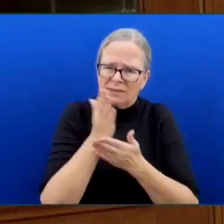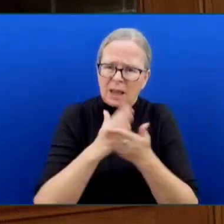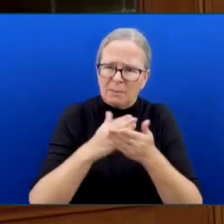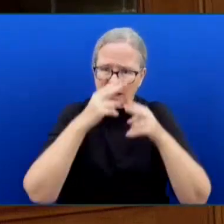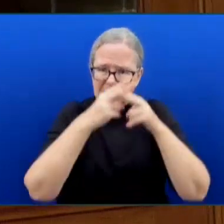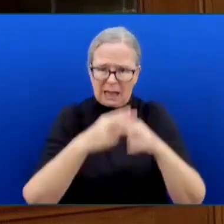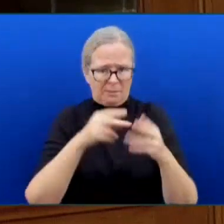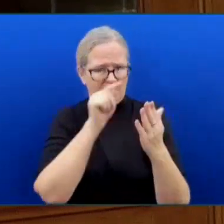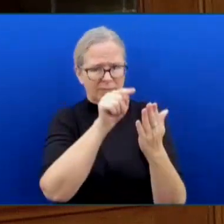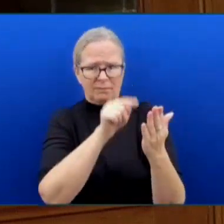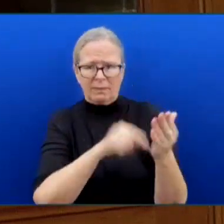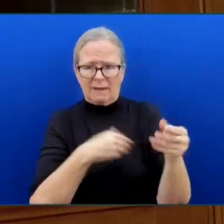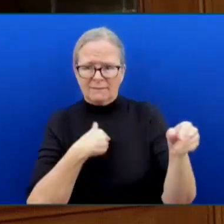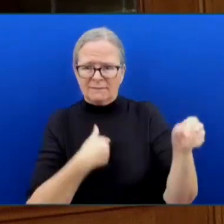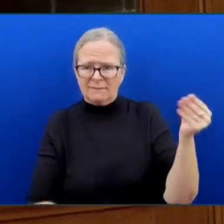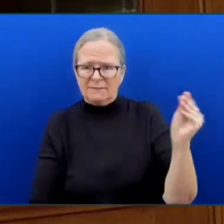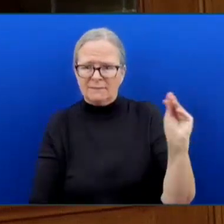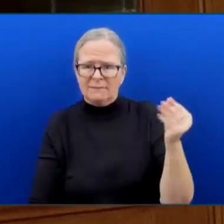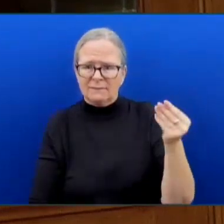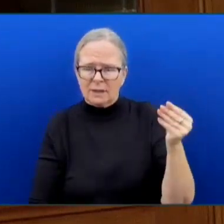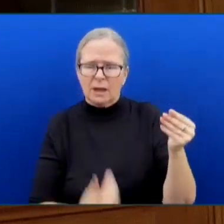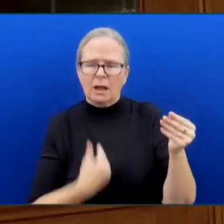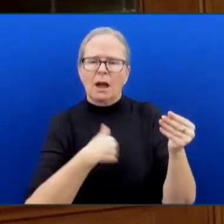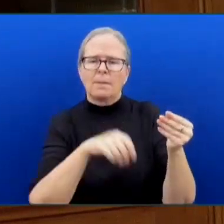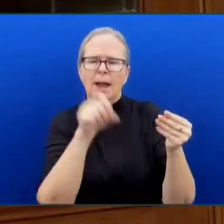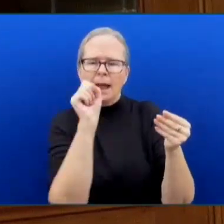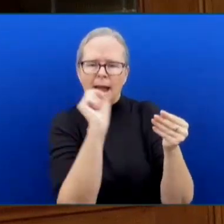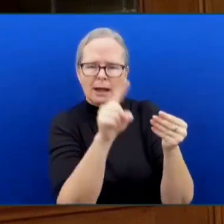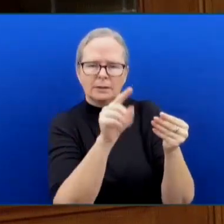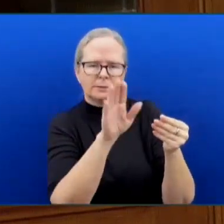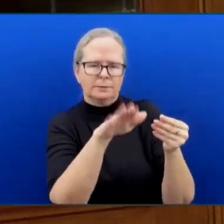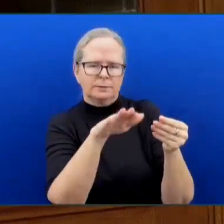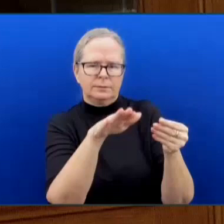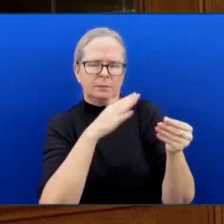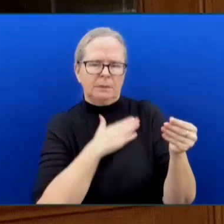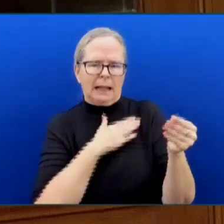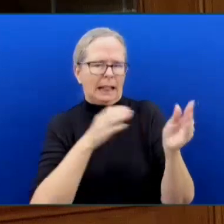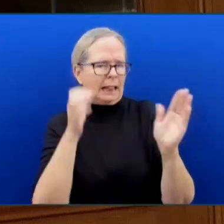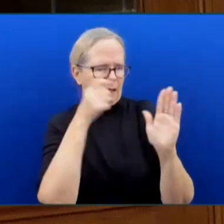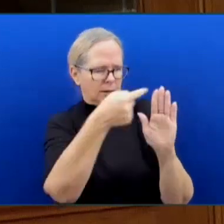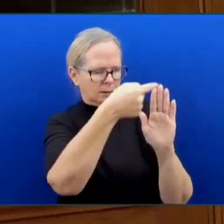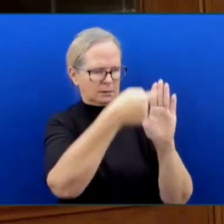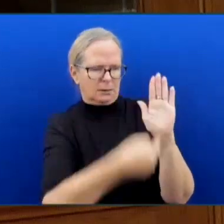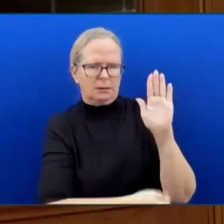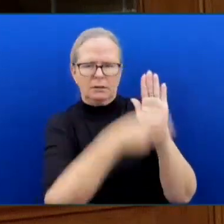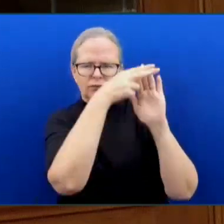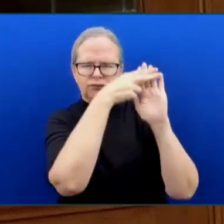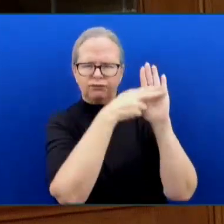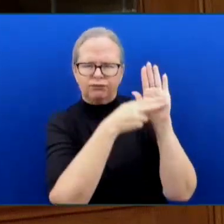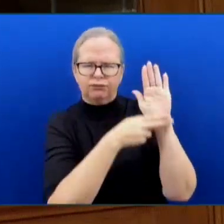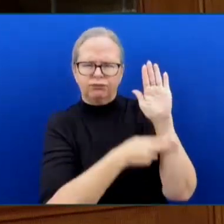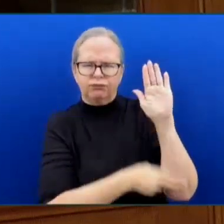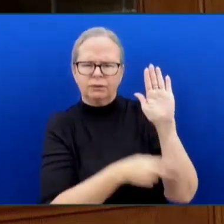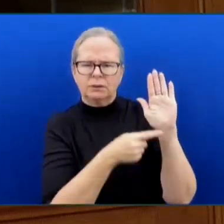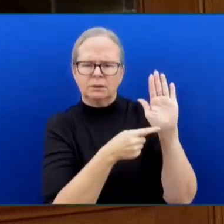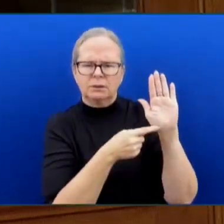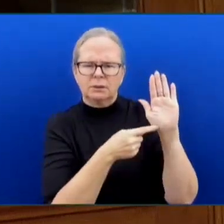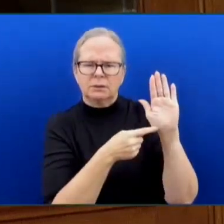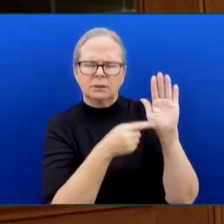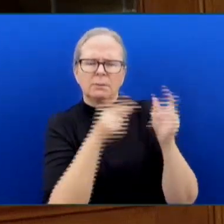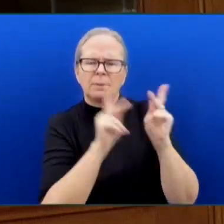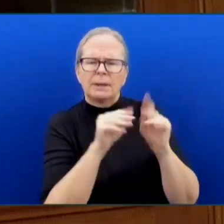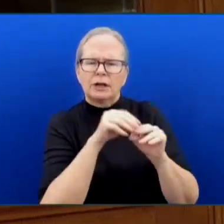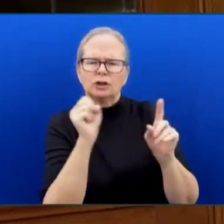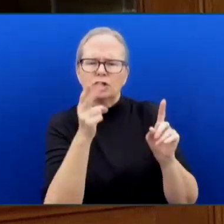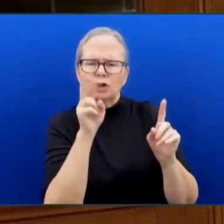this 40,000 Surrey residents who will be footing the increased property tax bill to pay for the